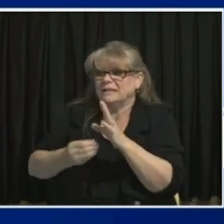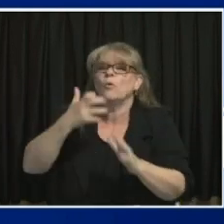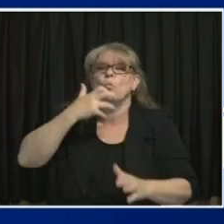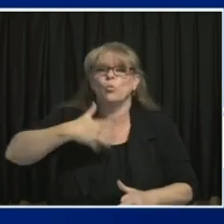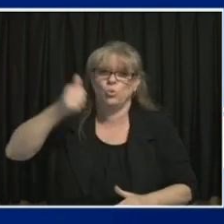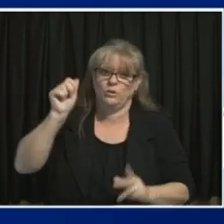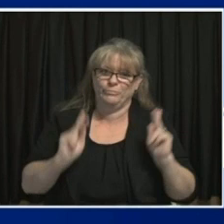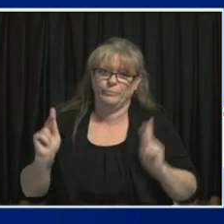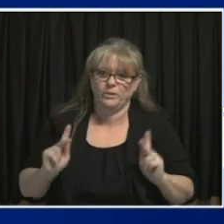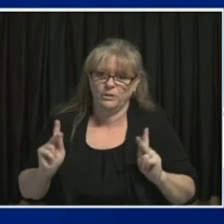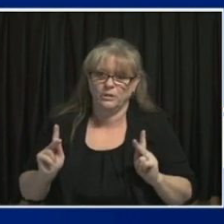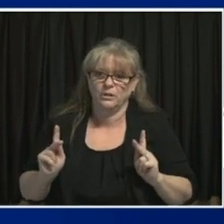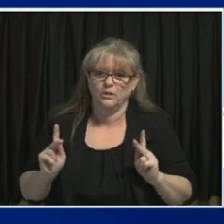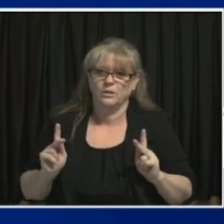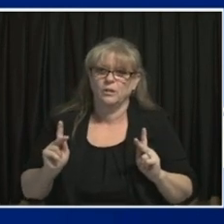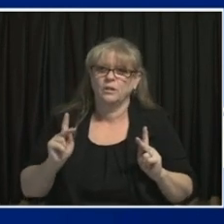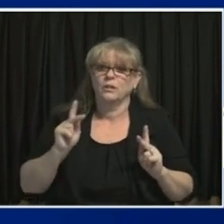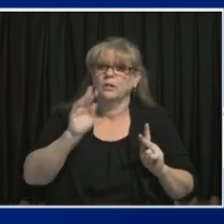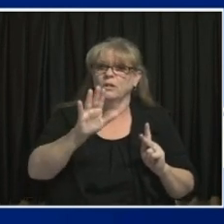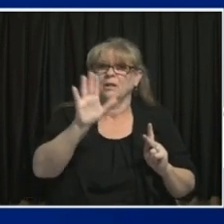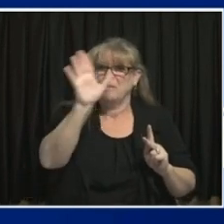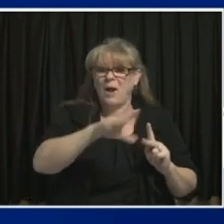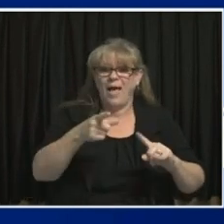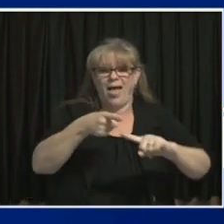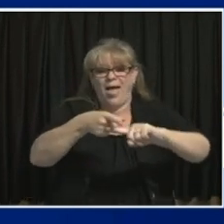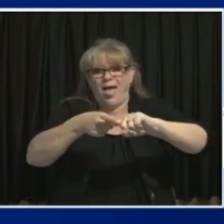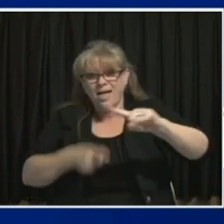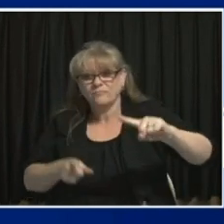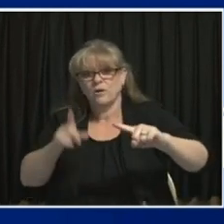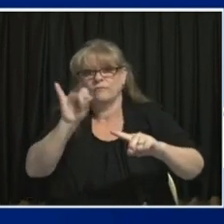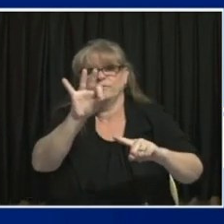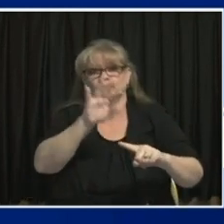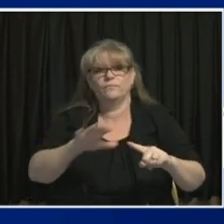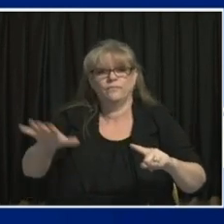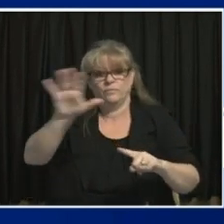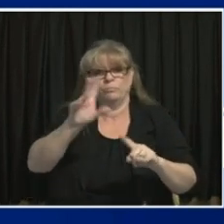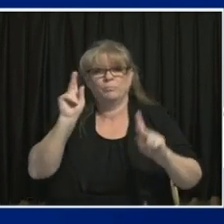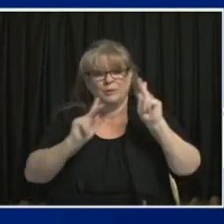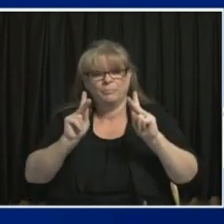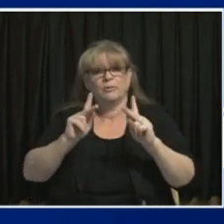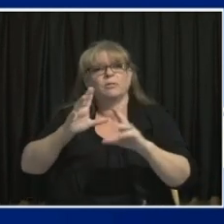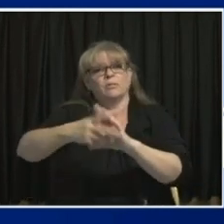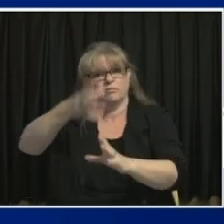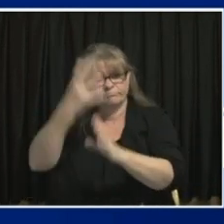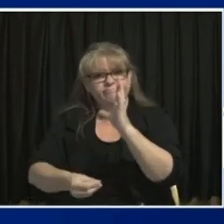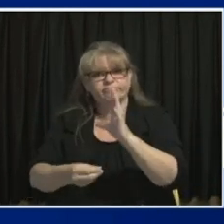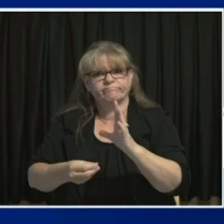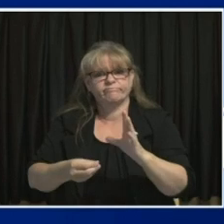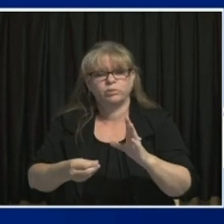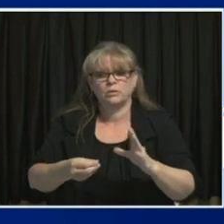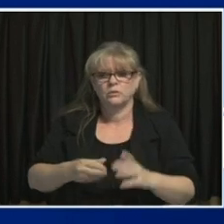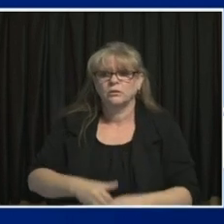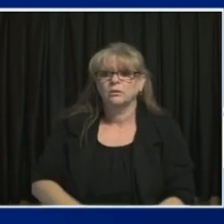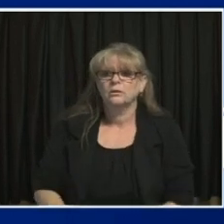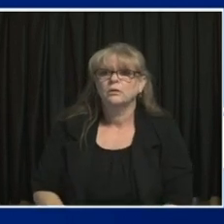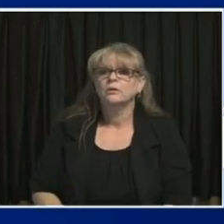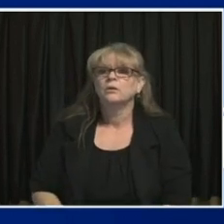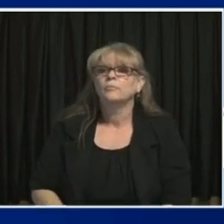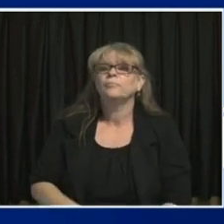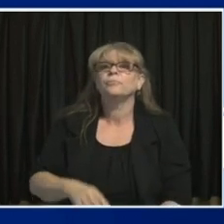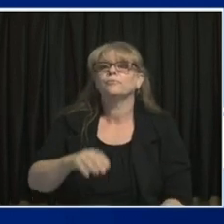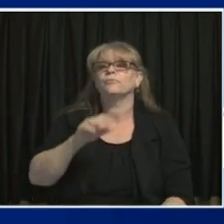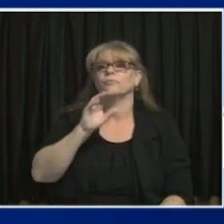homes and senior care facilities, because while we talked about how 1 in 10 need hospitalization overall, it's closer to 1 in 3, 1 in